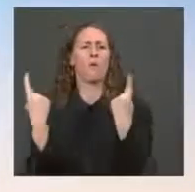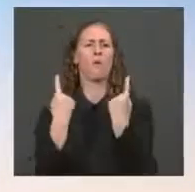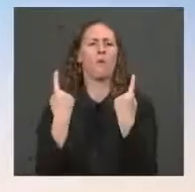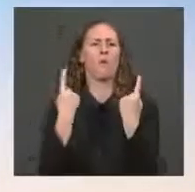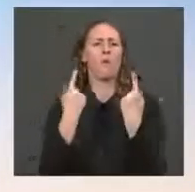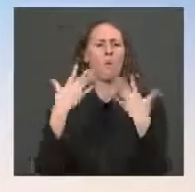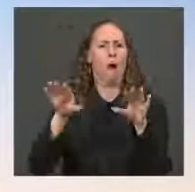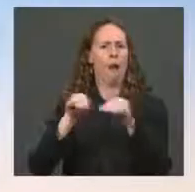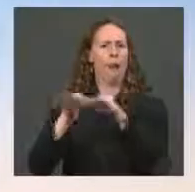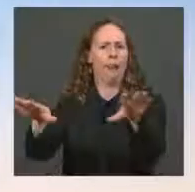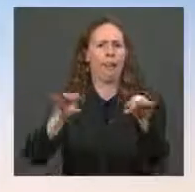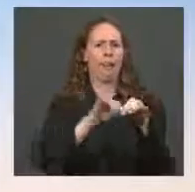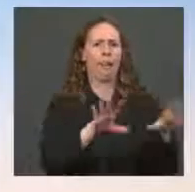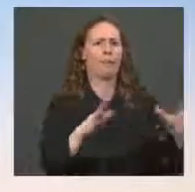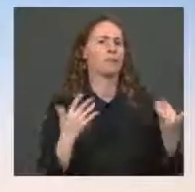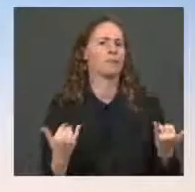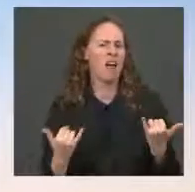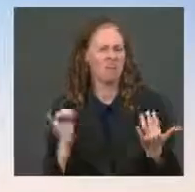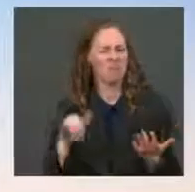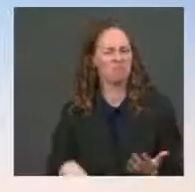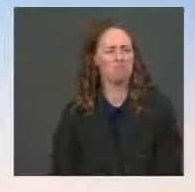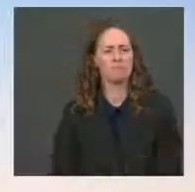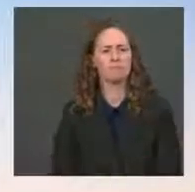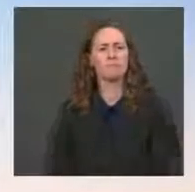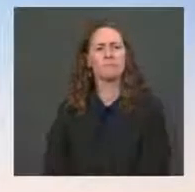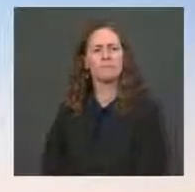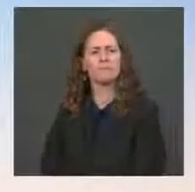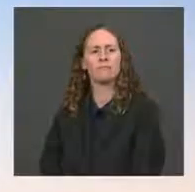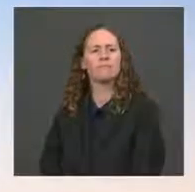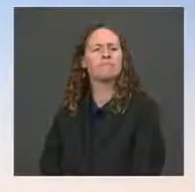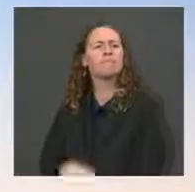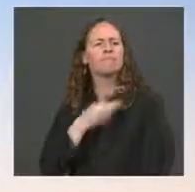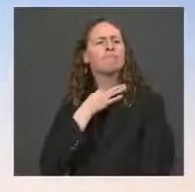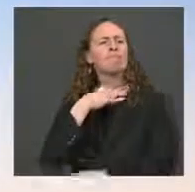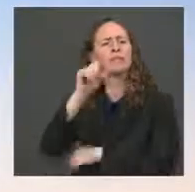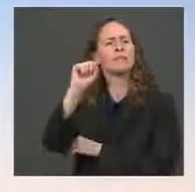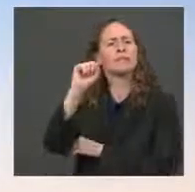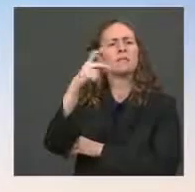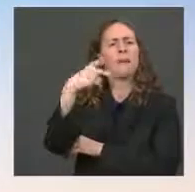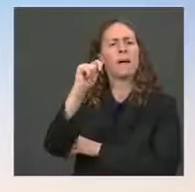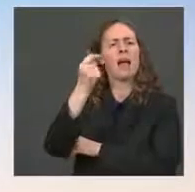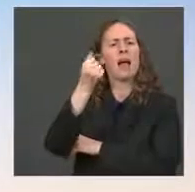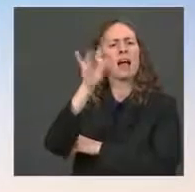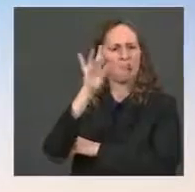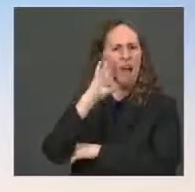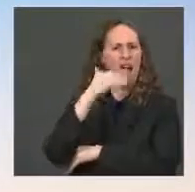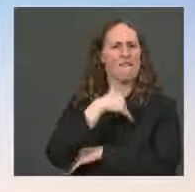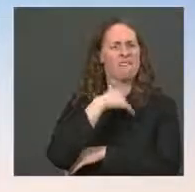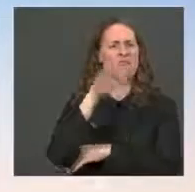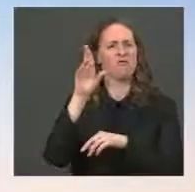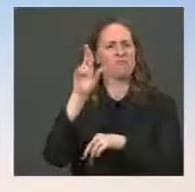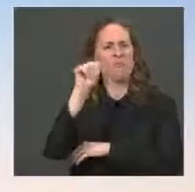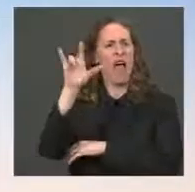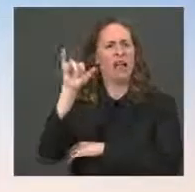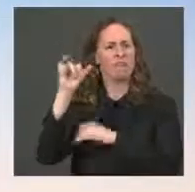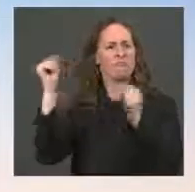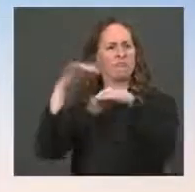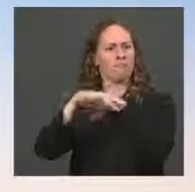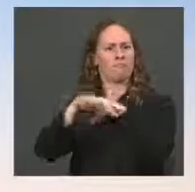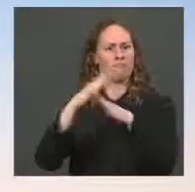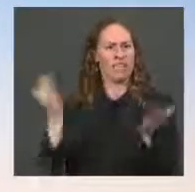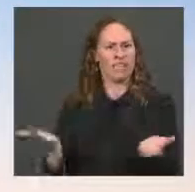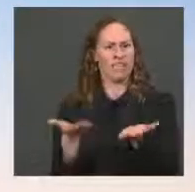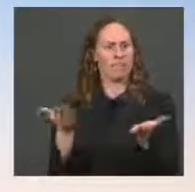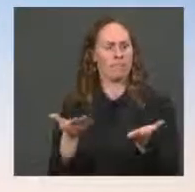point in time. Just one more with the September 18th rally this weekend. I know Kareem was asked about this yesterday, but